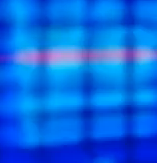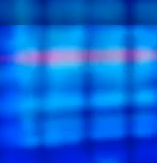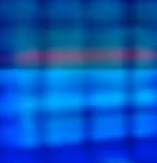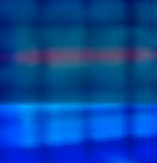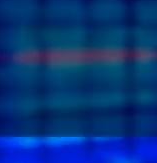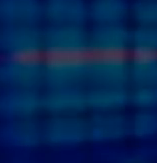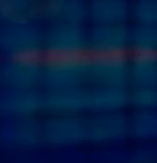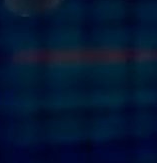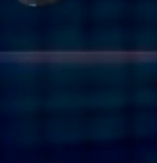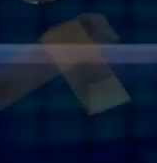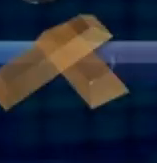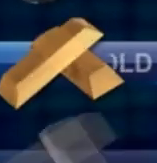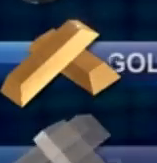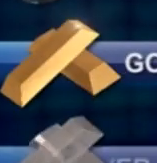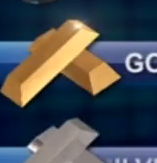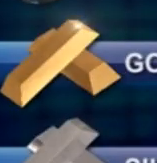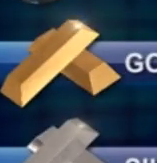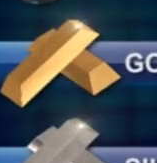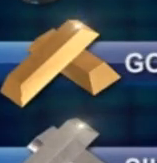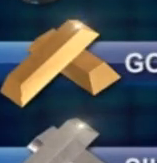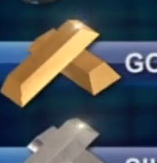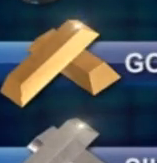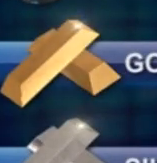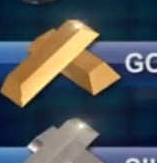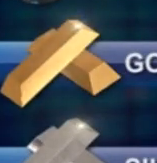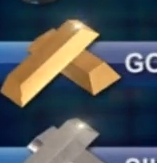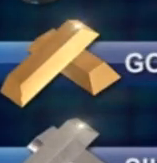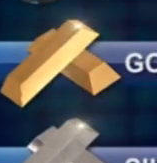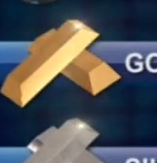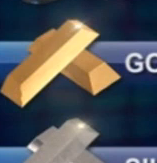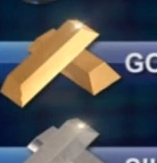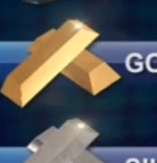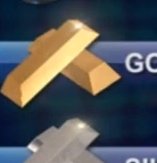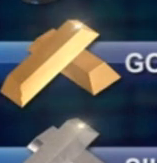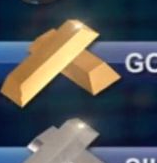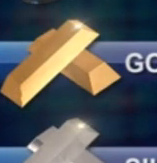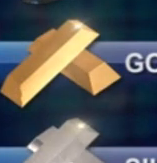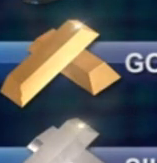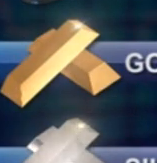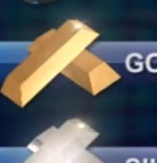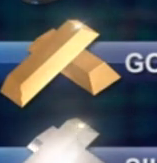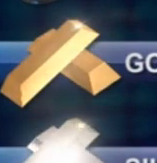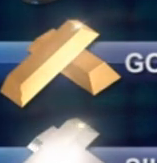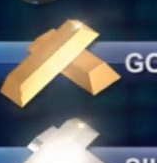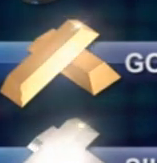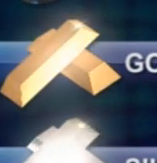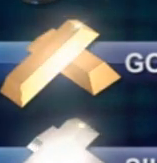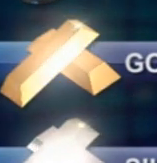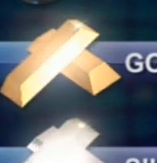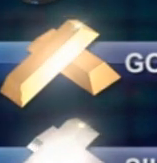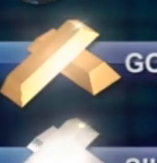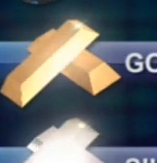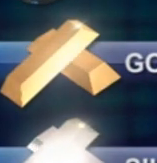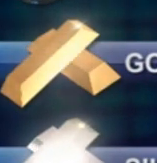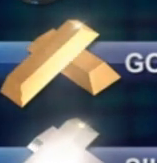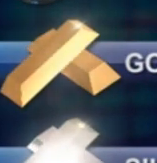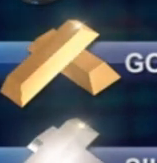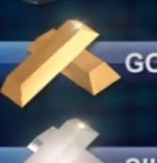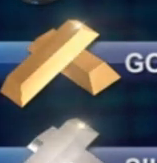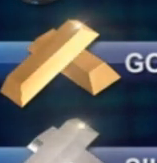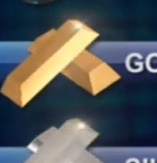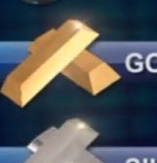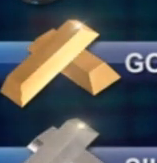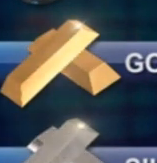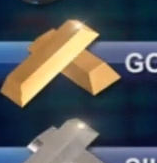yen. Prices were mixed on the commodities market. Oil was on the descent to just above $38 a barrel. Gold rose $37